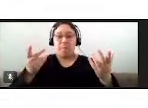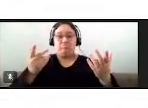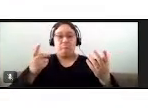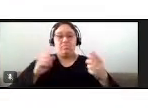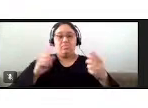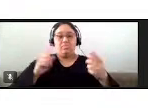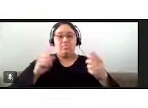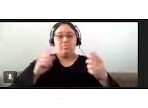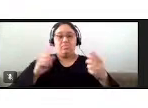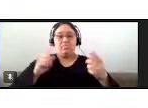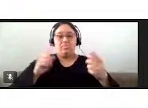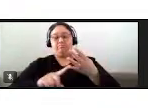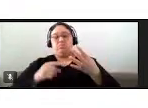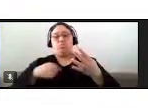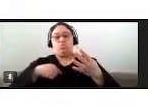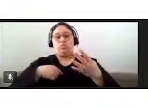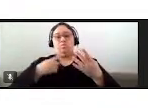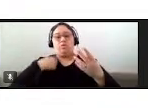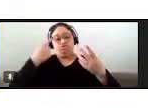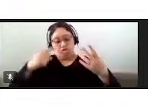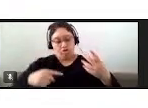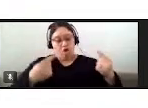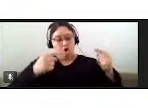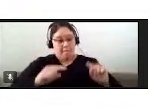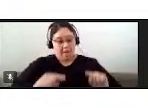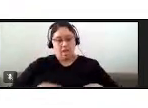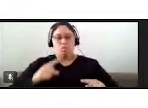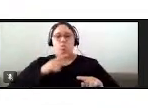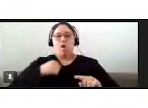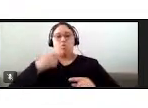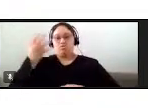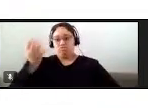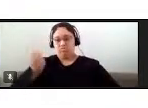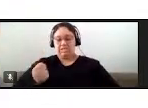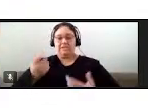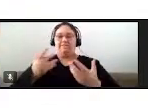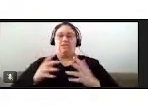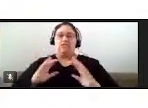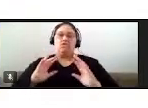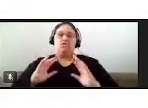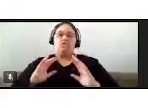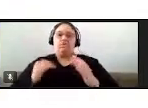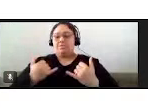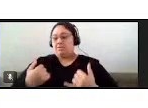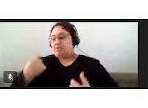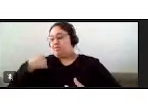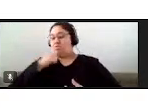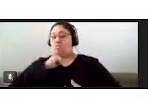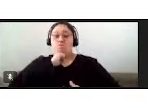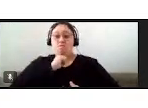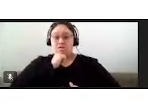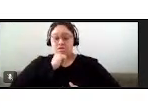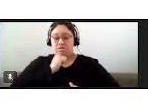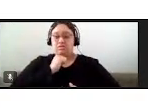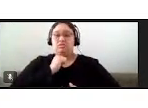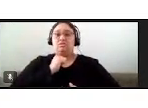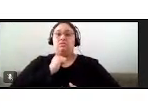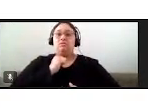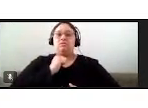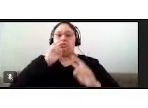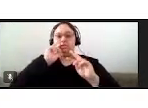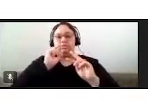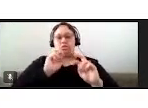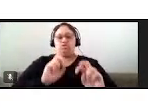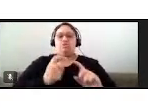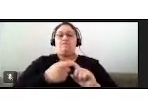elements that needs to be compliant. We've received now in August an